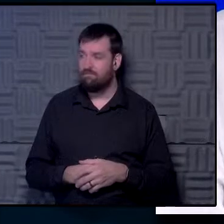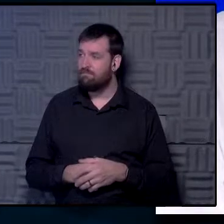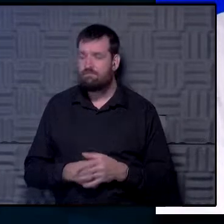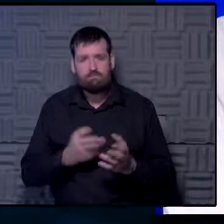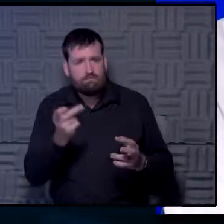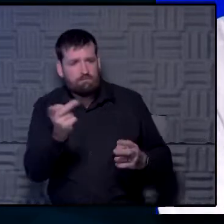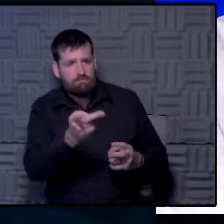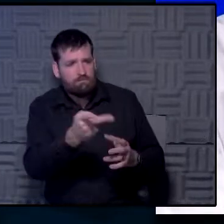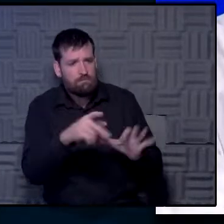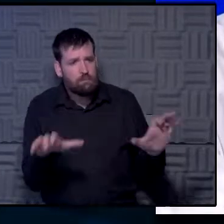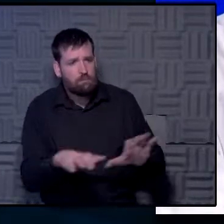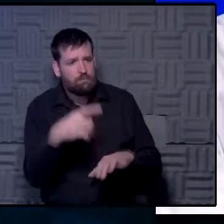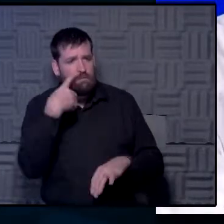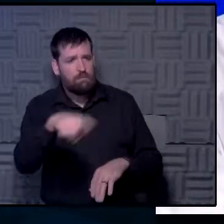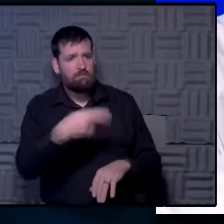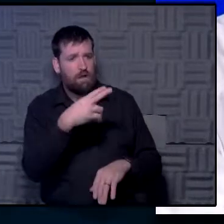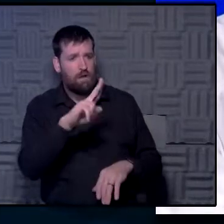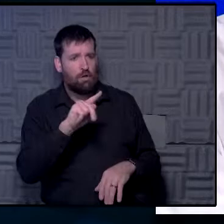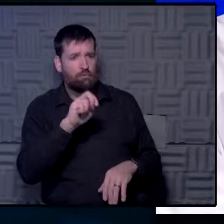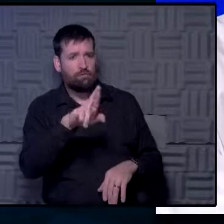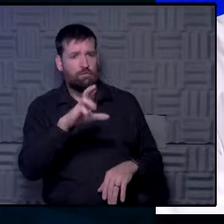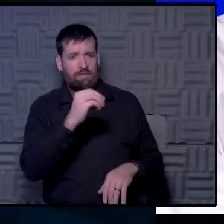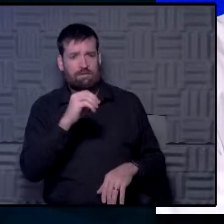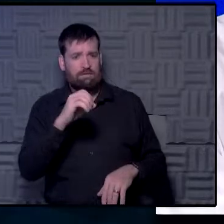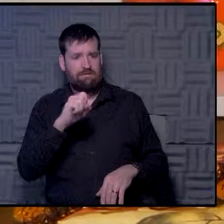What are you guys doing for Thanksgiving, Hunter and Scott?